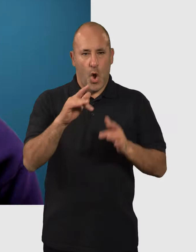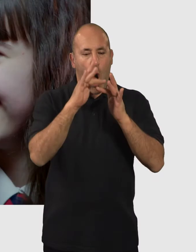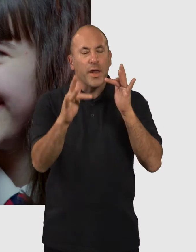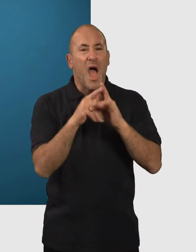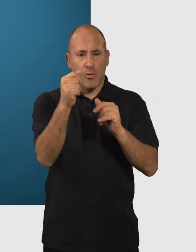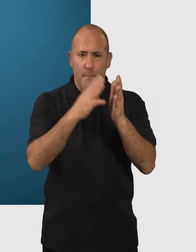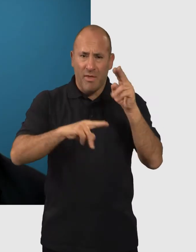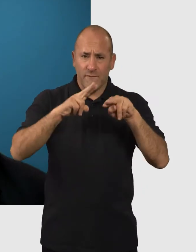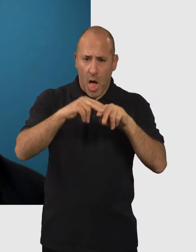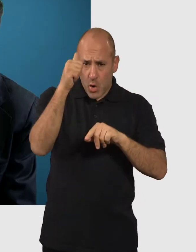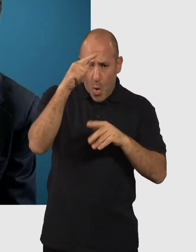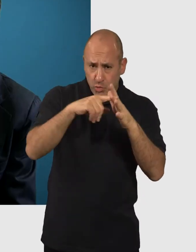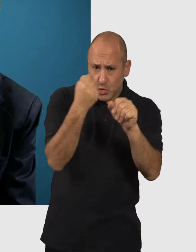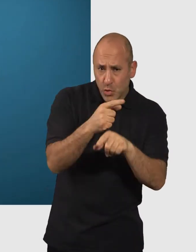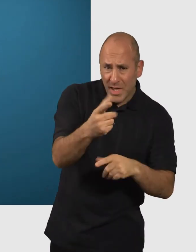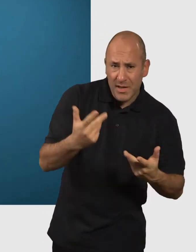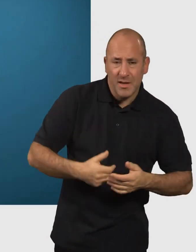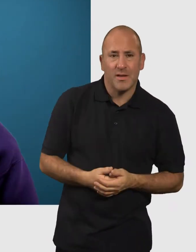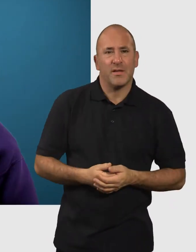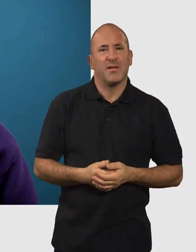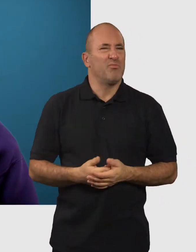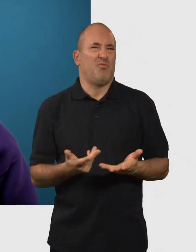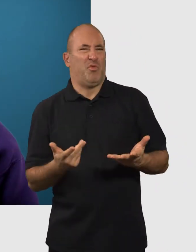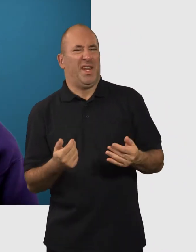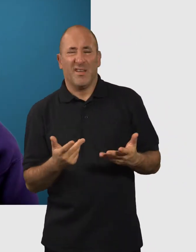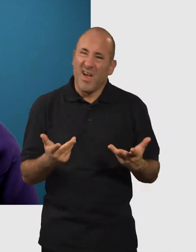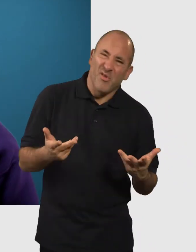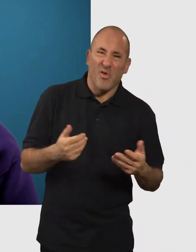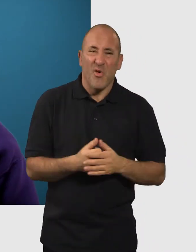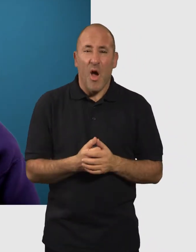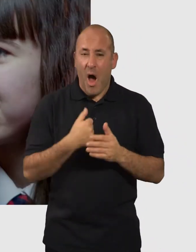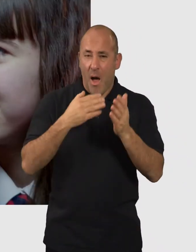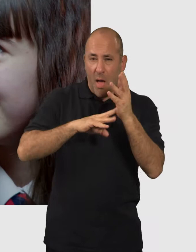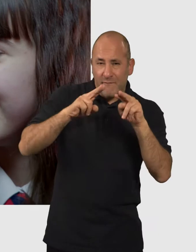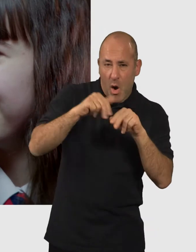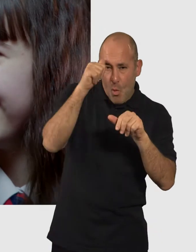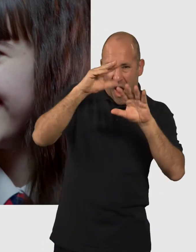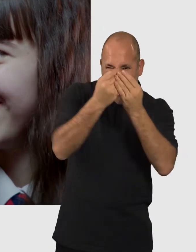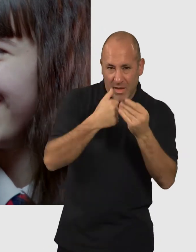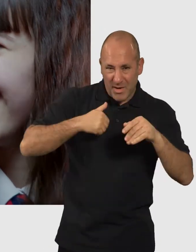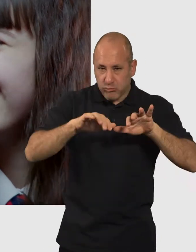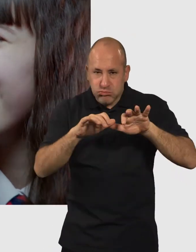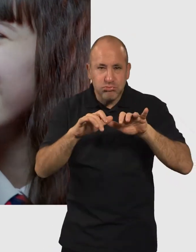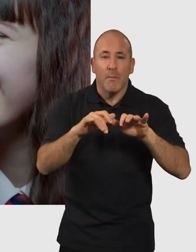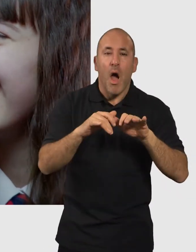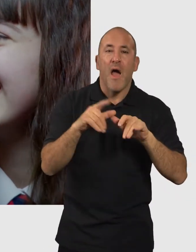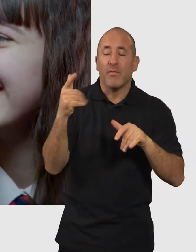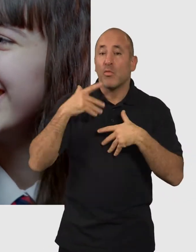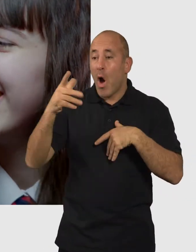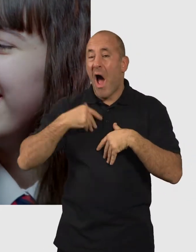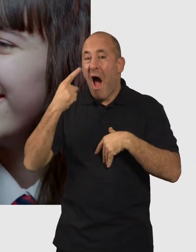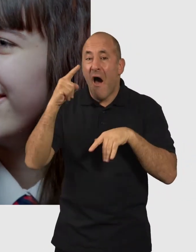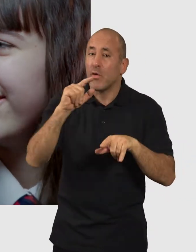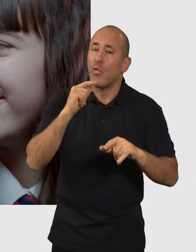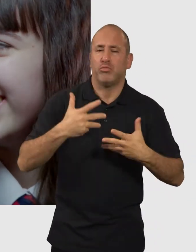Do your mum and dad know what you do online? Not really. Yeah, no. I wouldn't say my parents know everything I